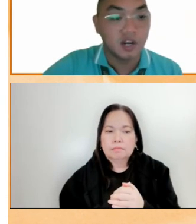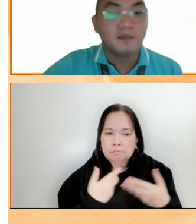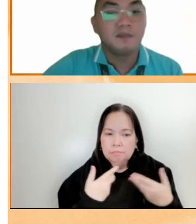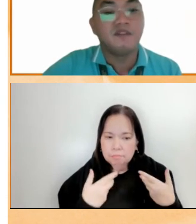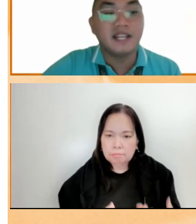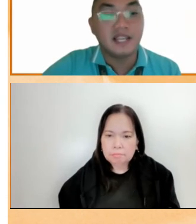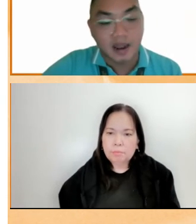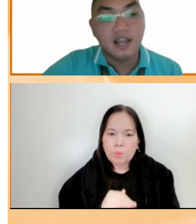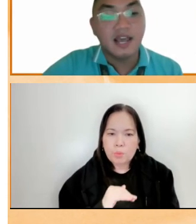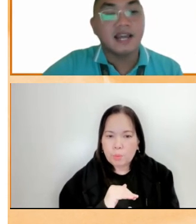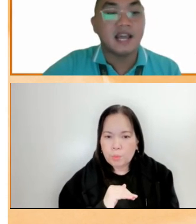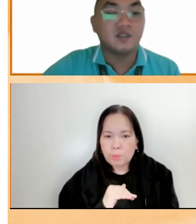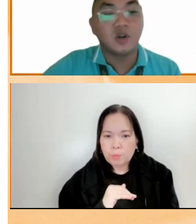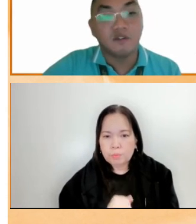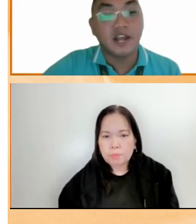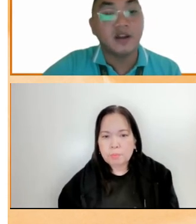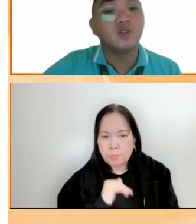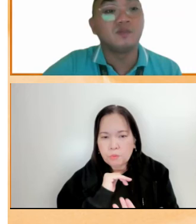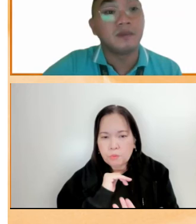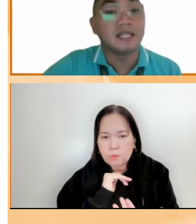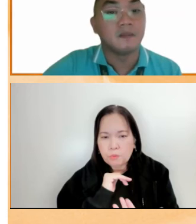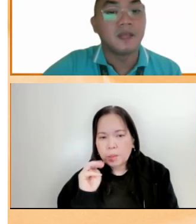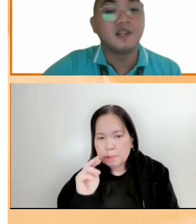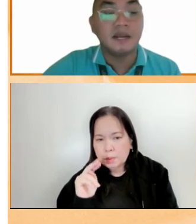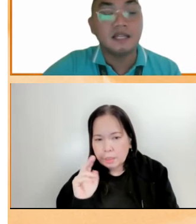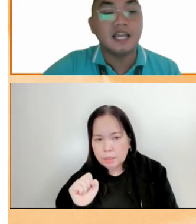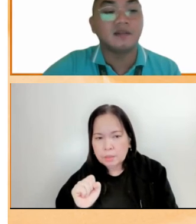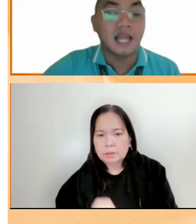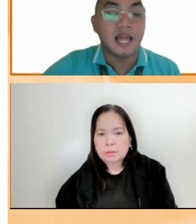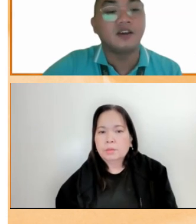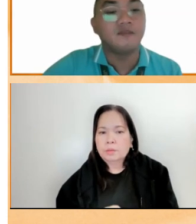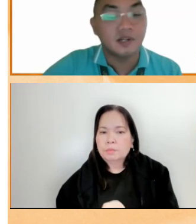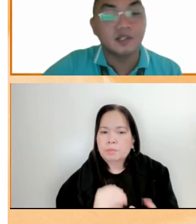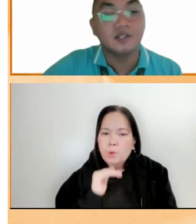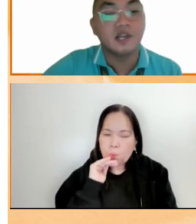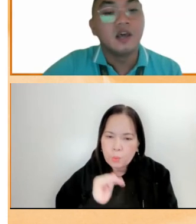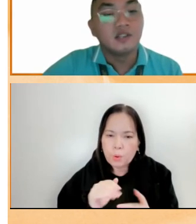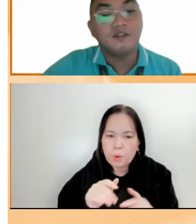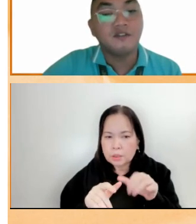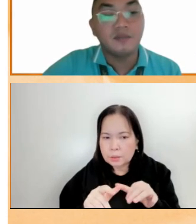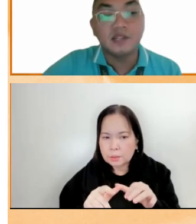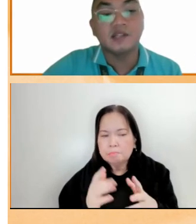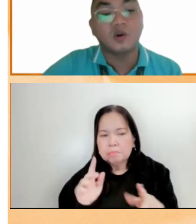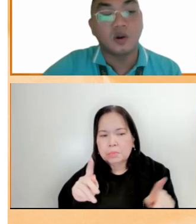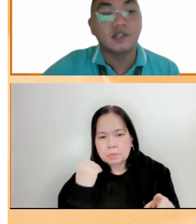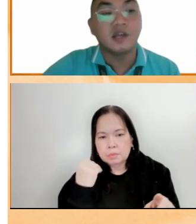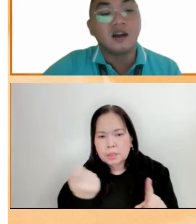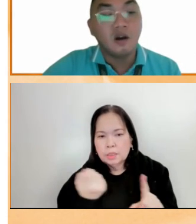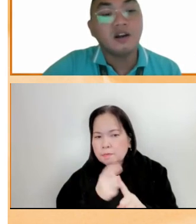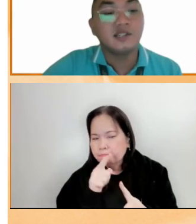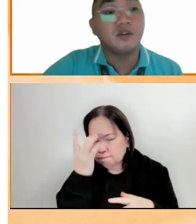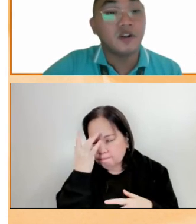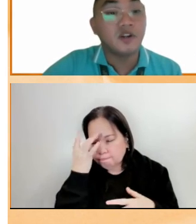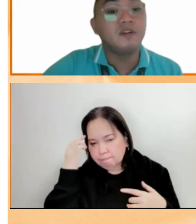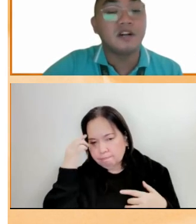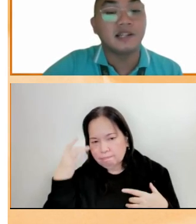addiction, provide care, enhance recovery, and reduce morbidity, disability, and mortality of persons suffering from these disorders,